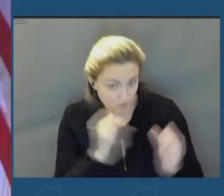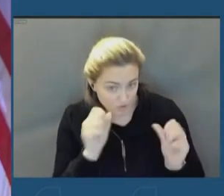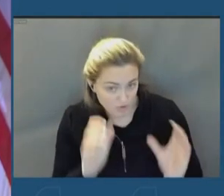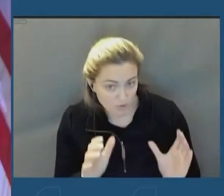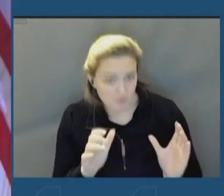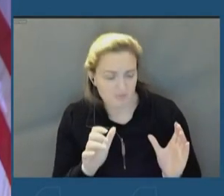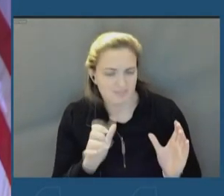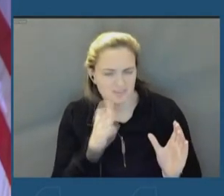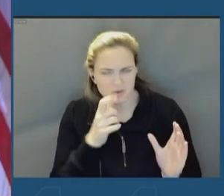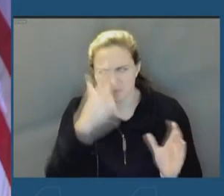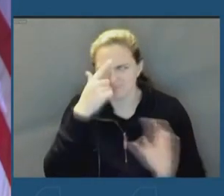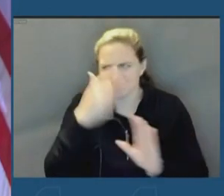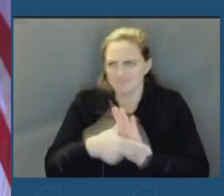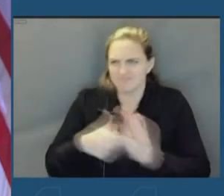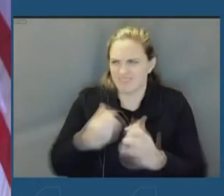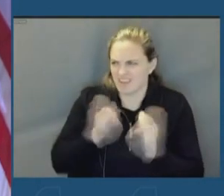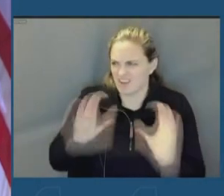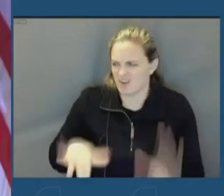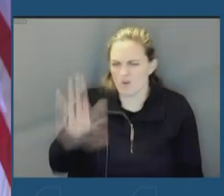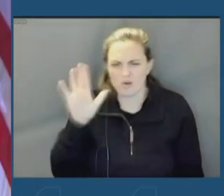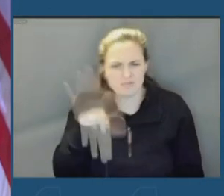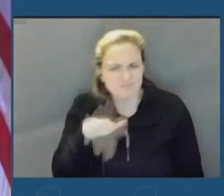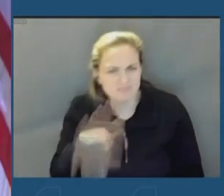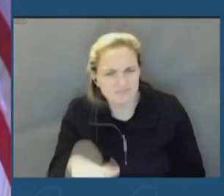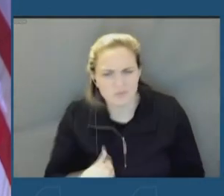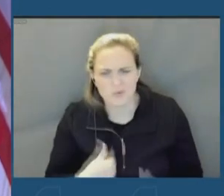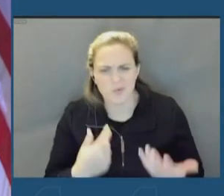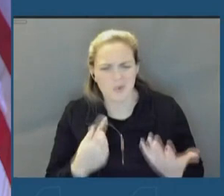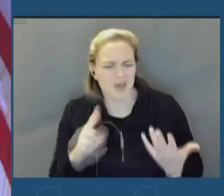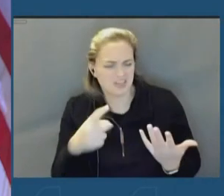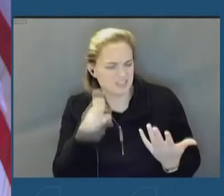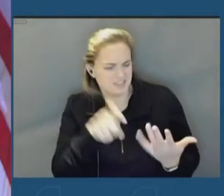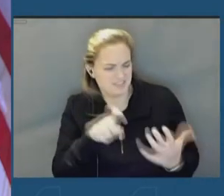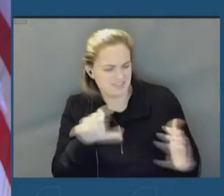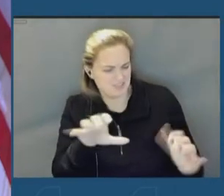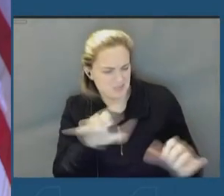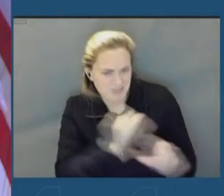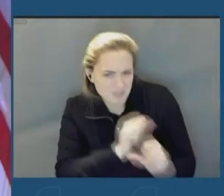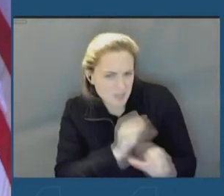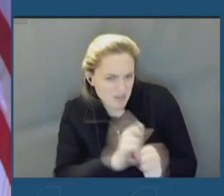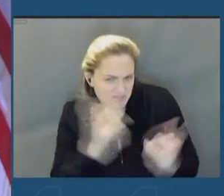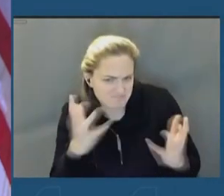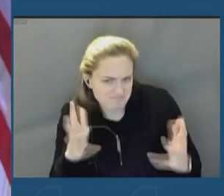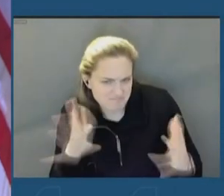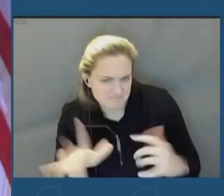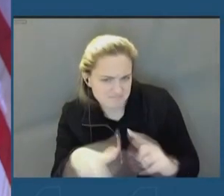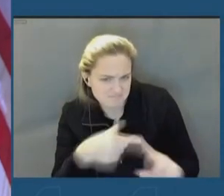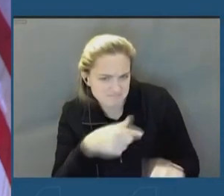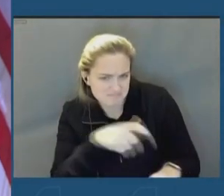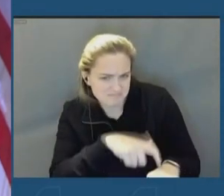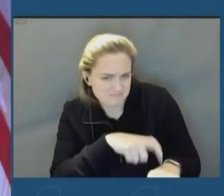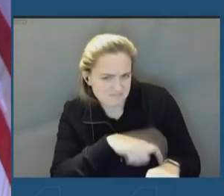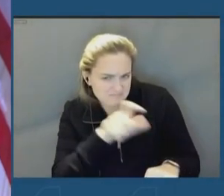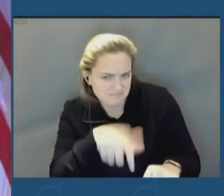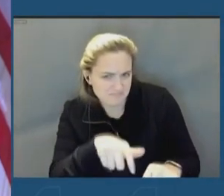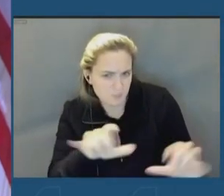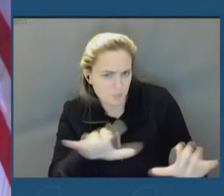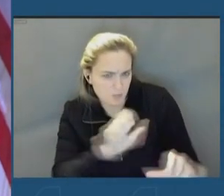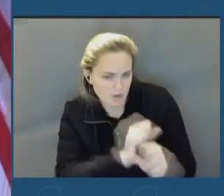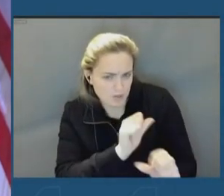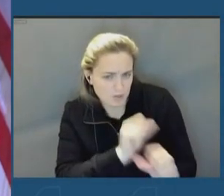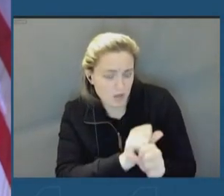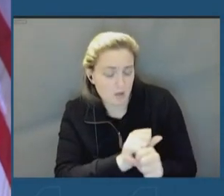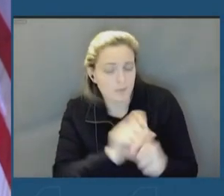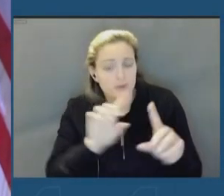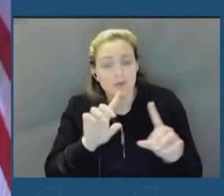of yourselves as heroes. You just did what needed to be done at the time. In the Department of Public